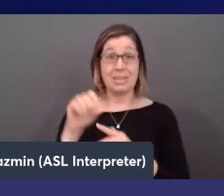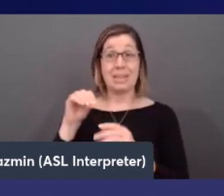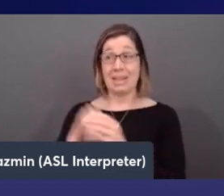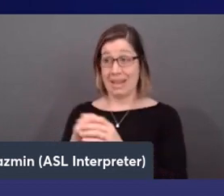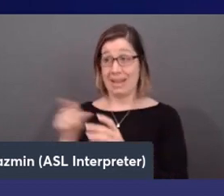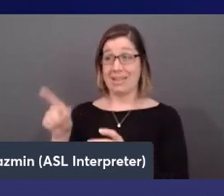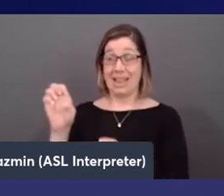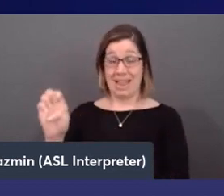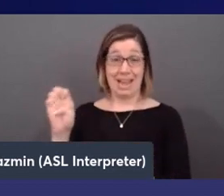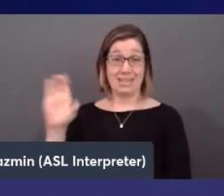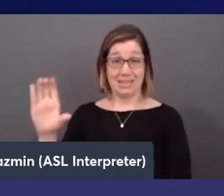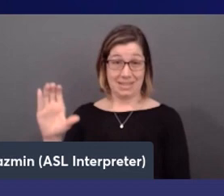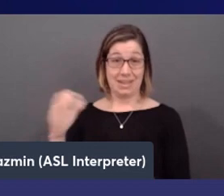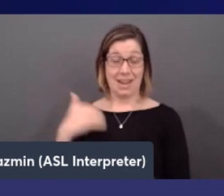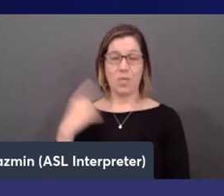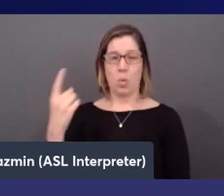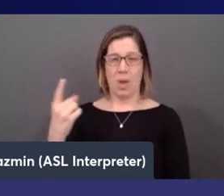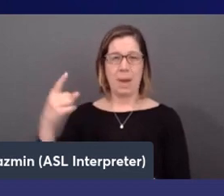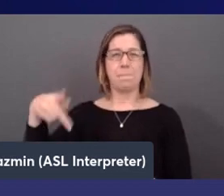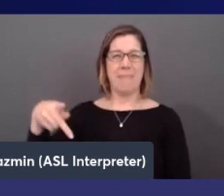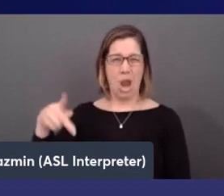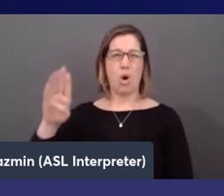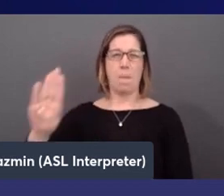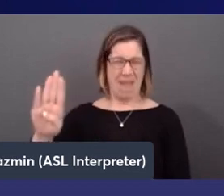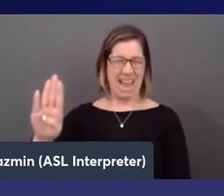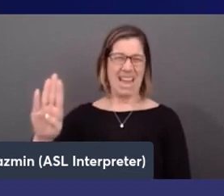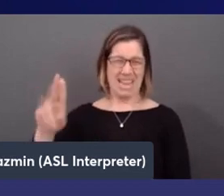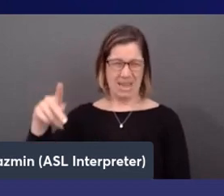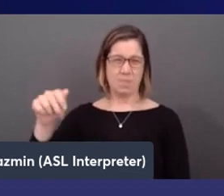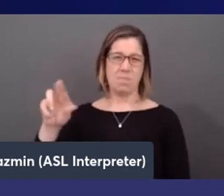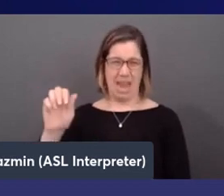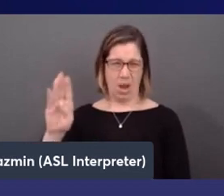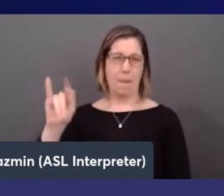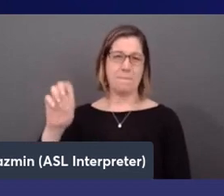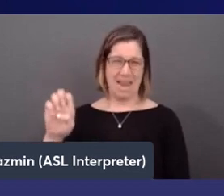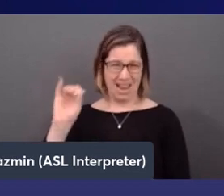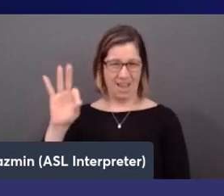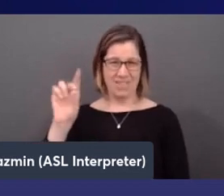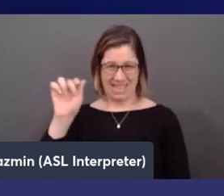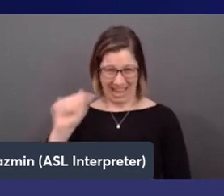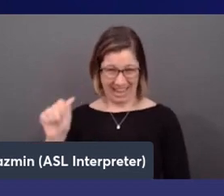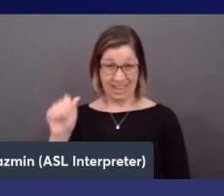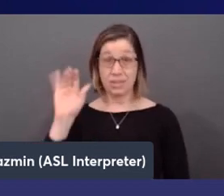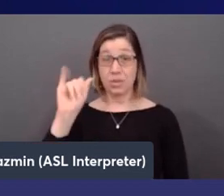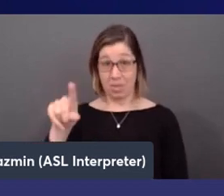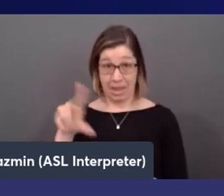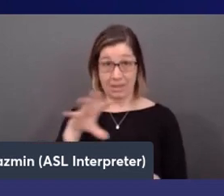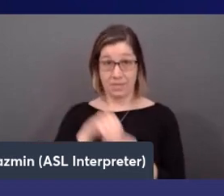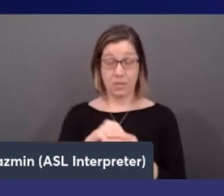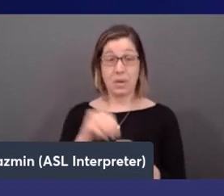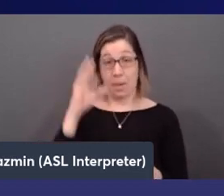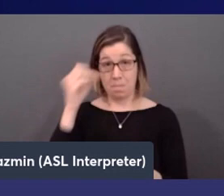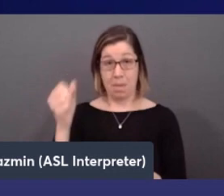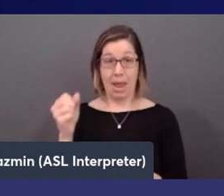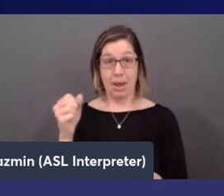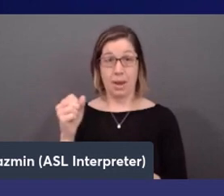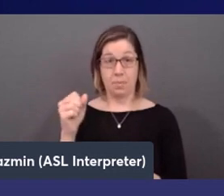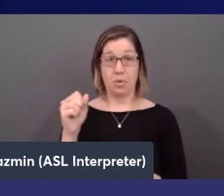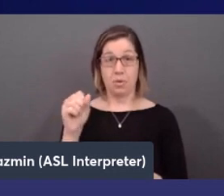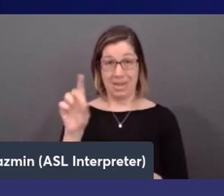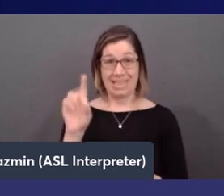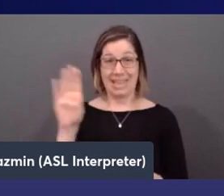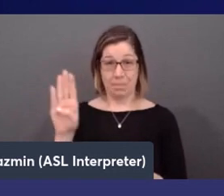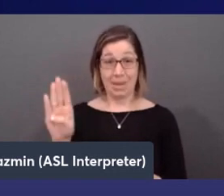to 1 petabyte of data. So that's in concept. We took it and got it into MemoryDB, and you can still go with a single